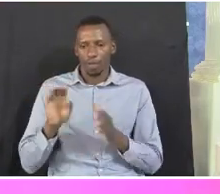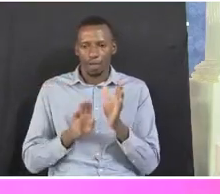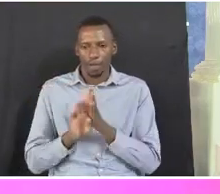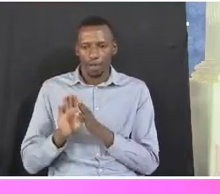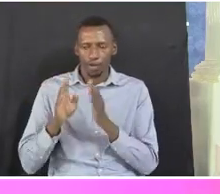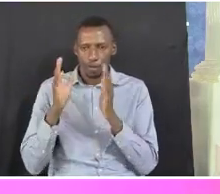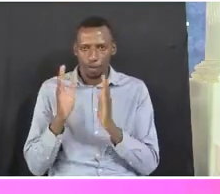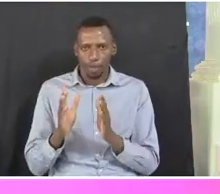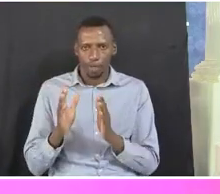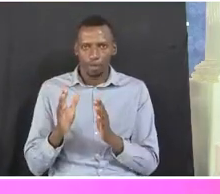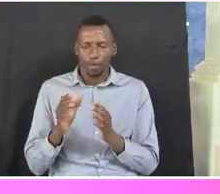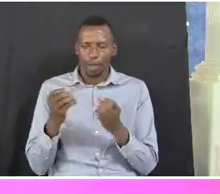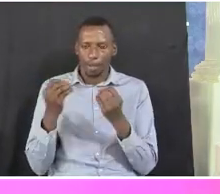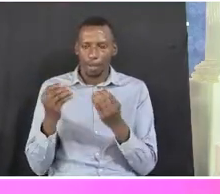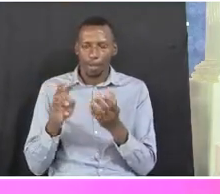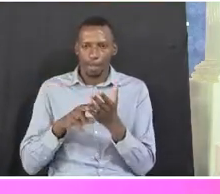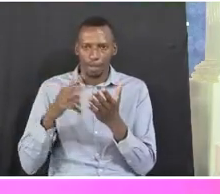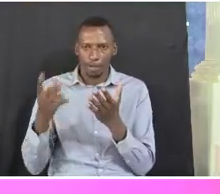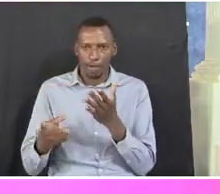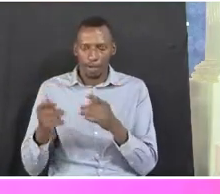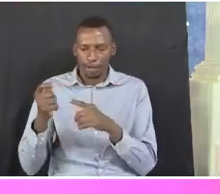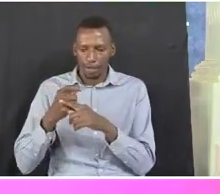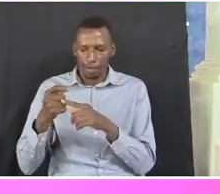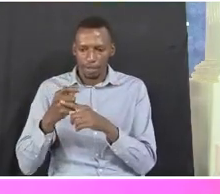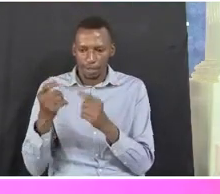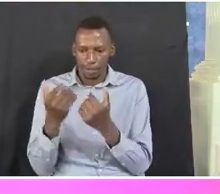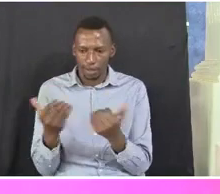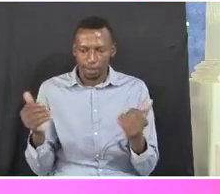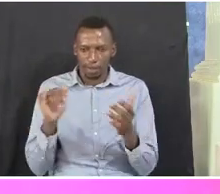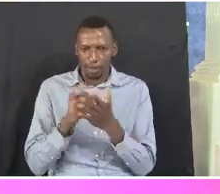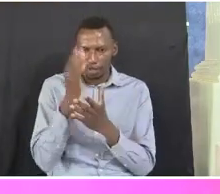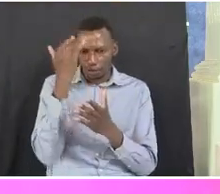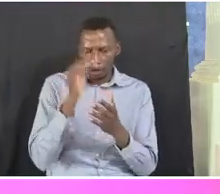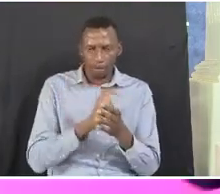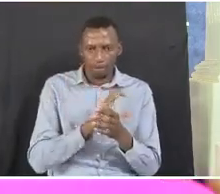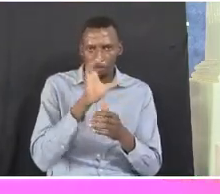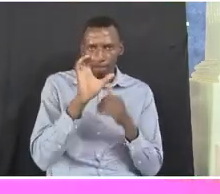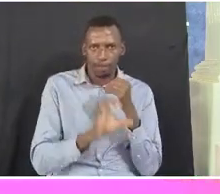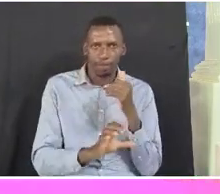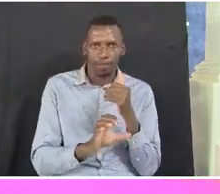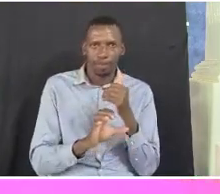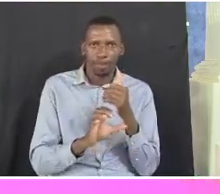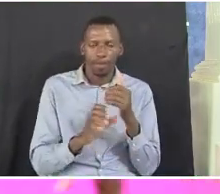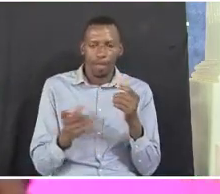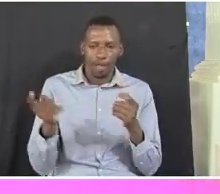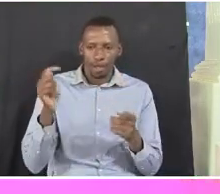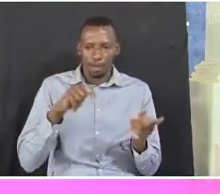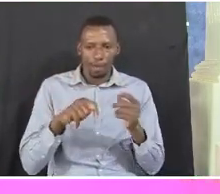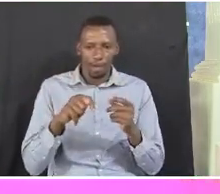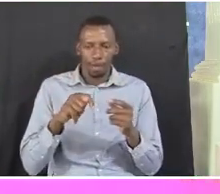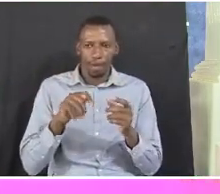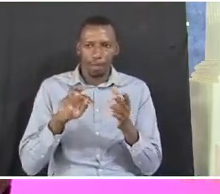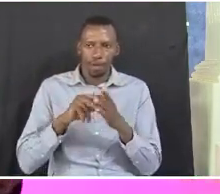child training. That's why curriculums are coming, so that we are all the same.